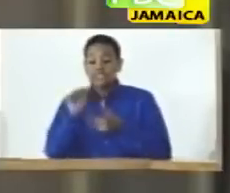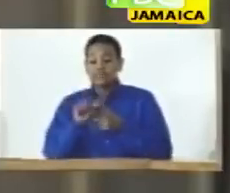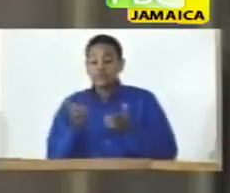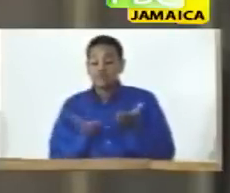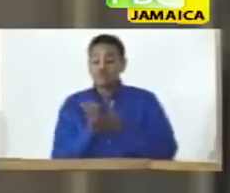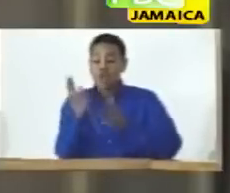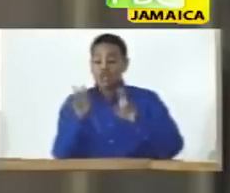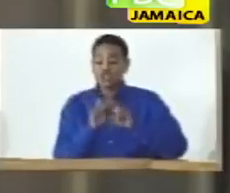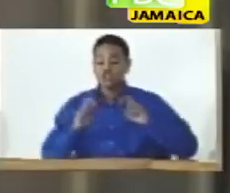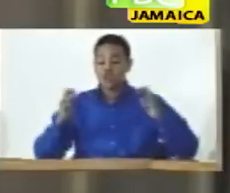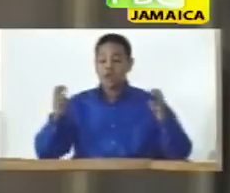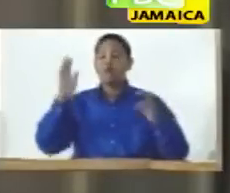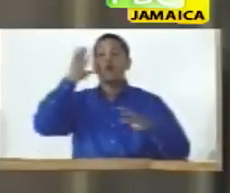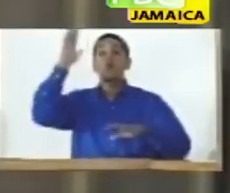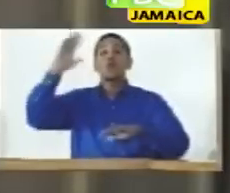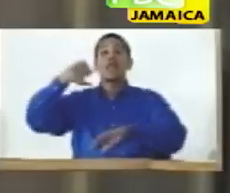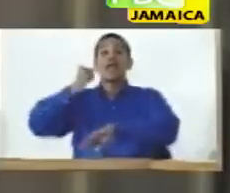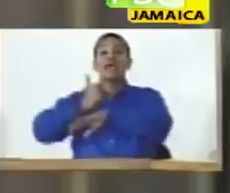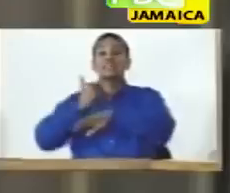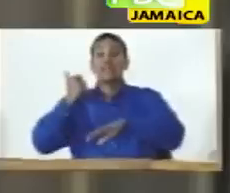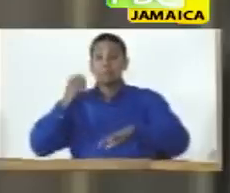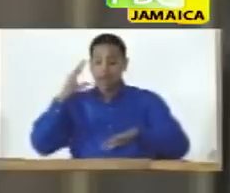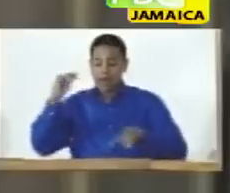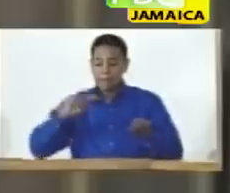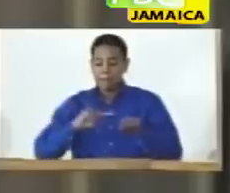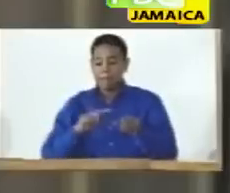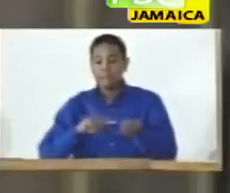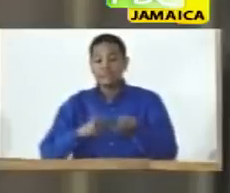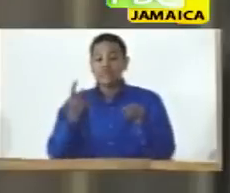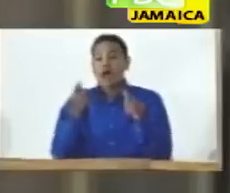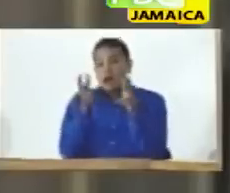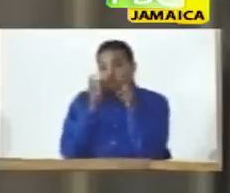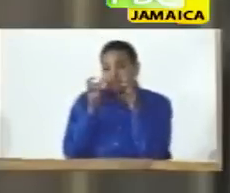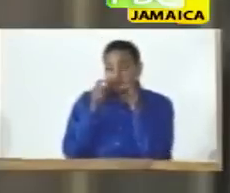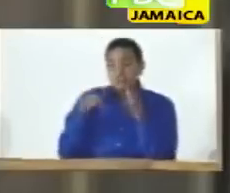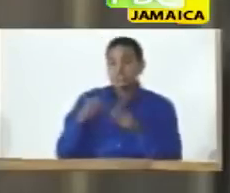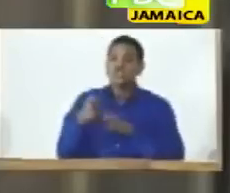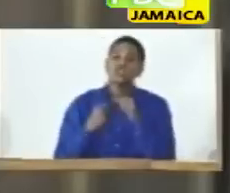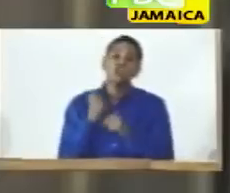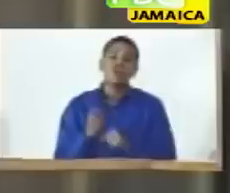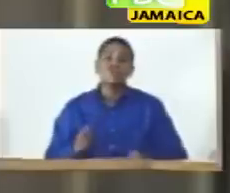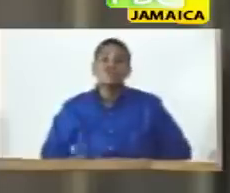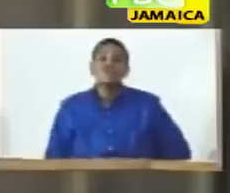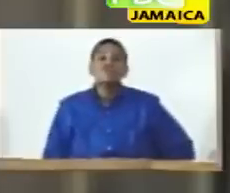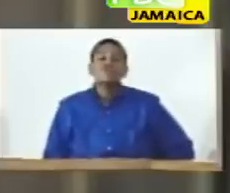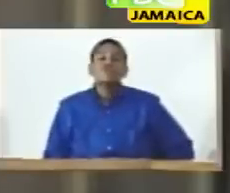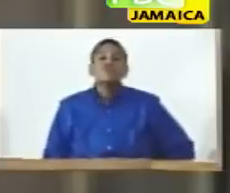Tribunal will be established and begin hearings.